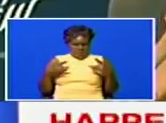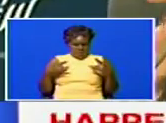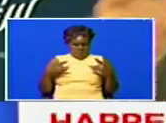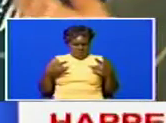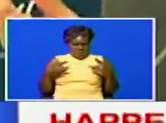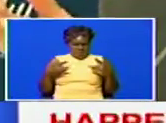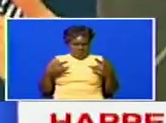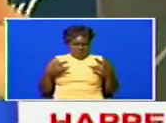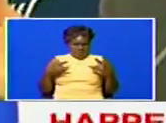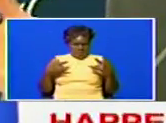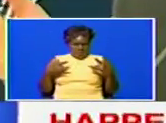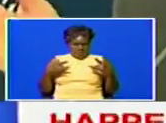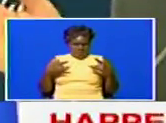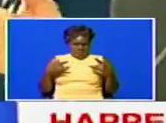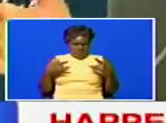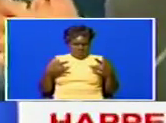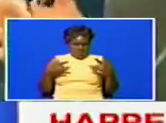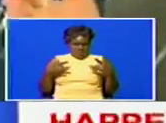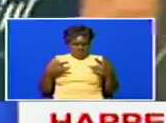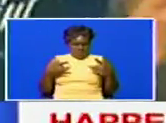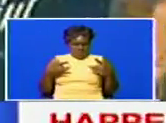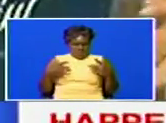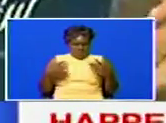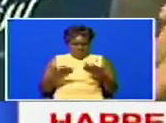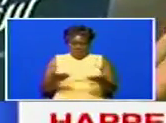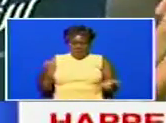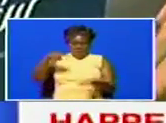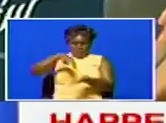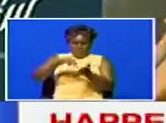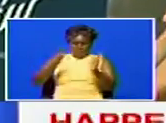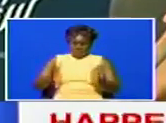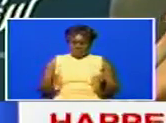And they deserve to be taken seriously. Any candidate's